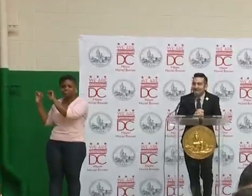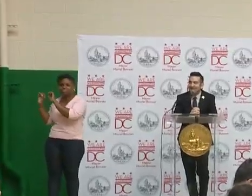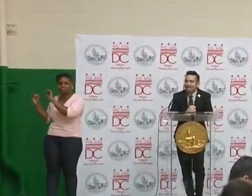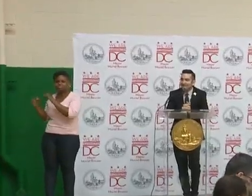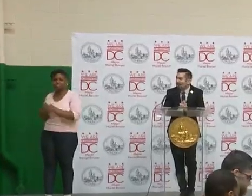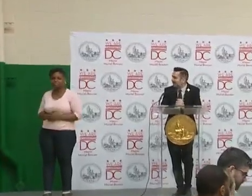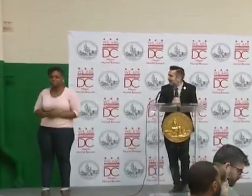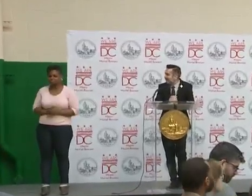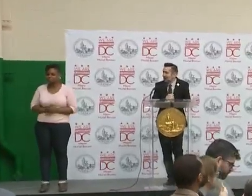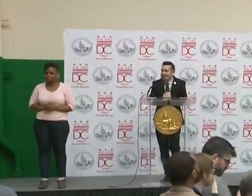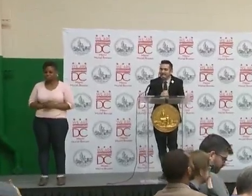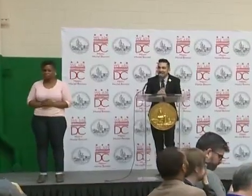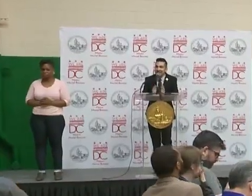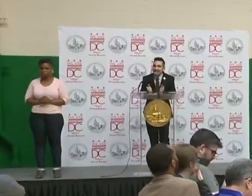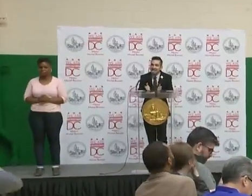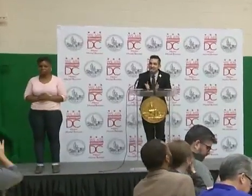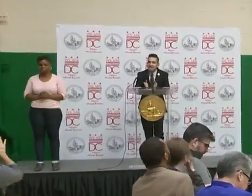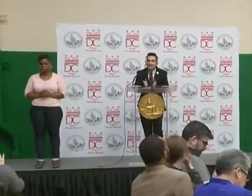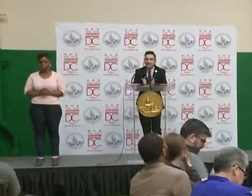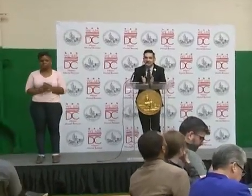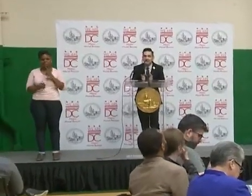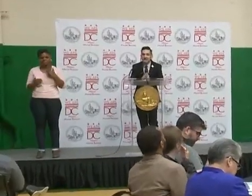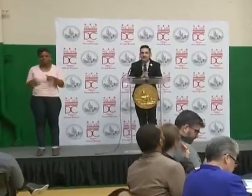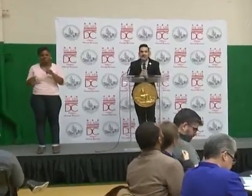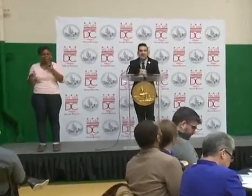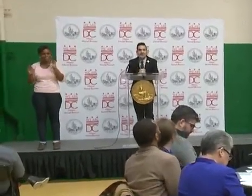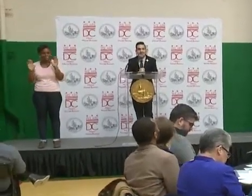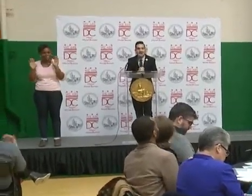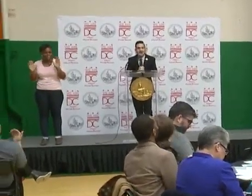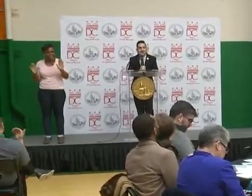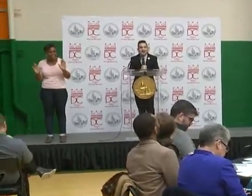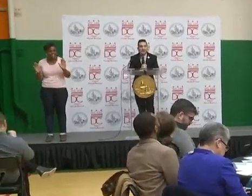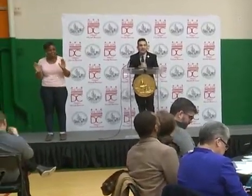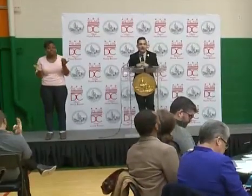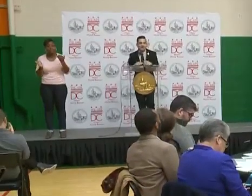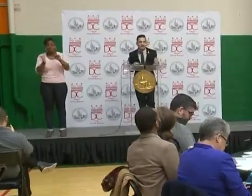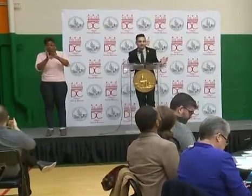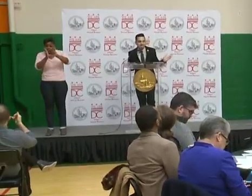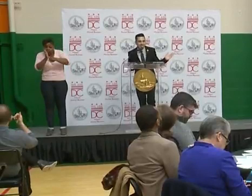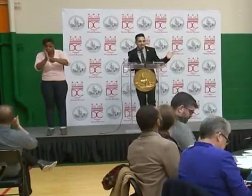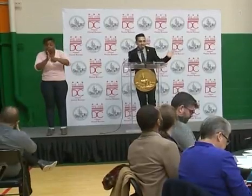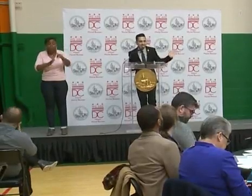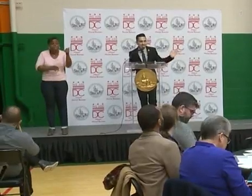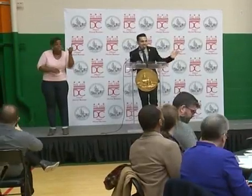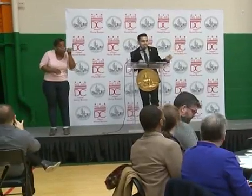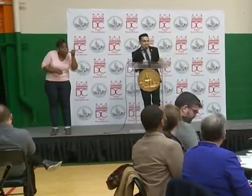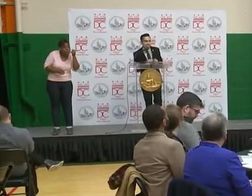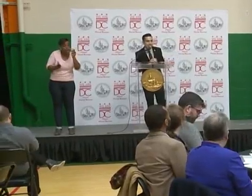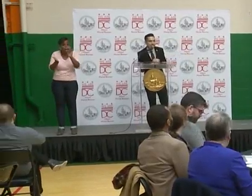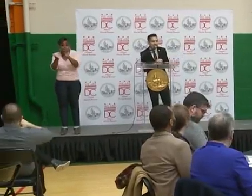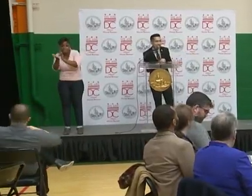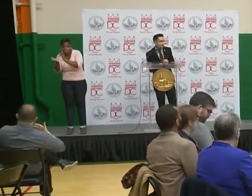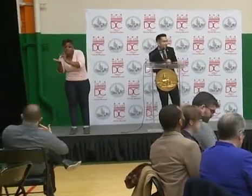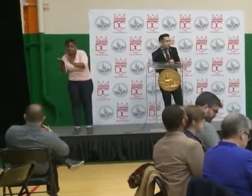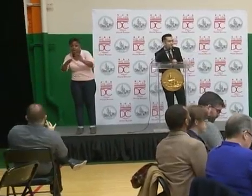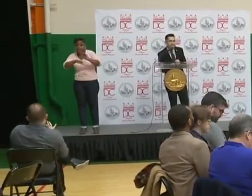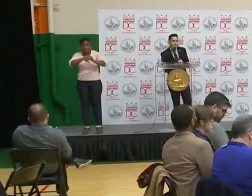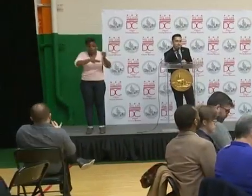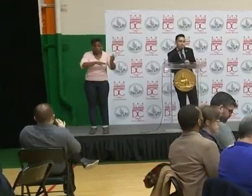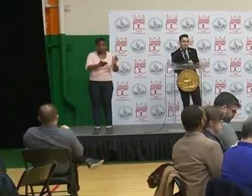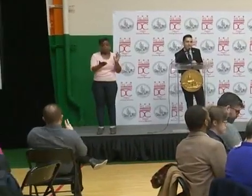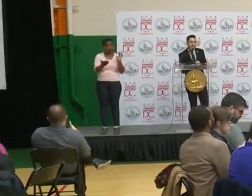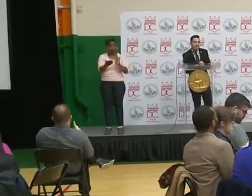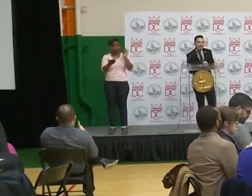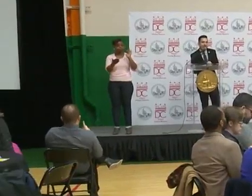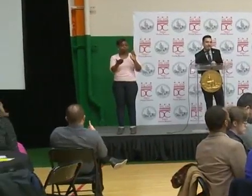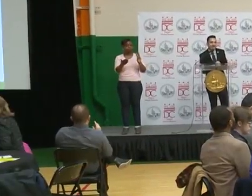That is really great. So again, using your smartphone, tablet, or laptop, you can click your ward and let us know which